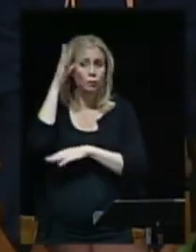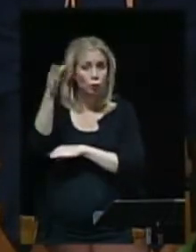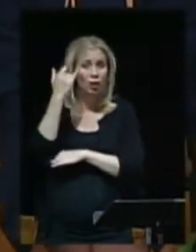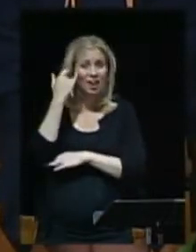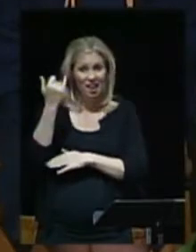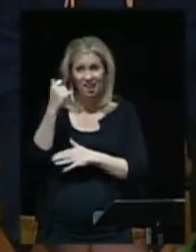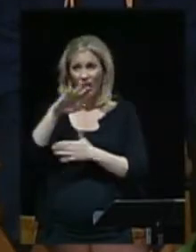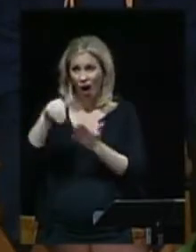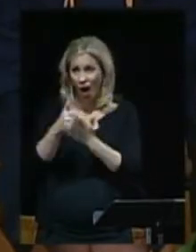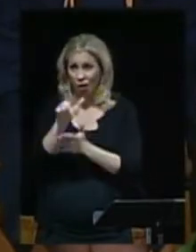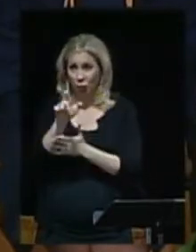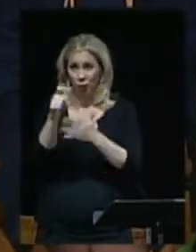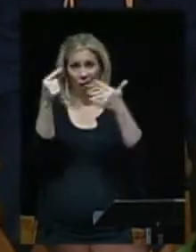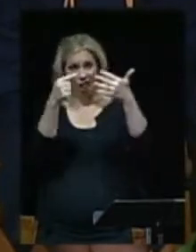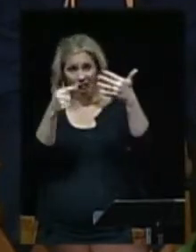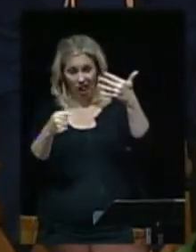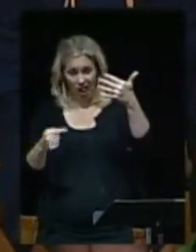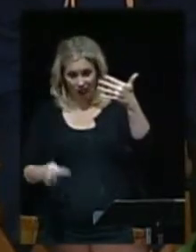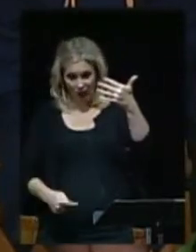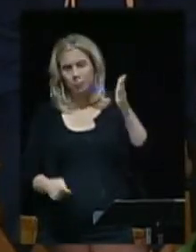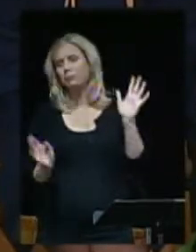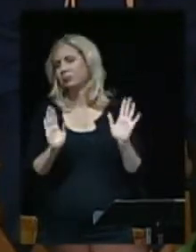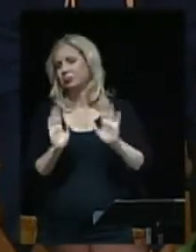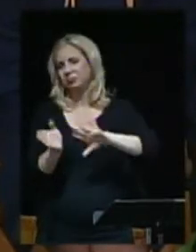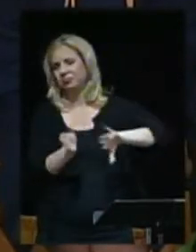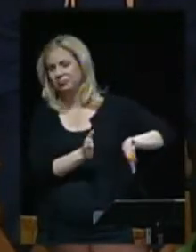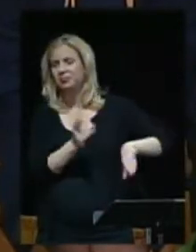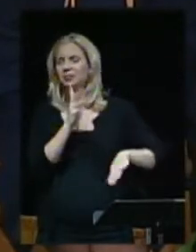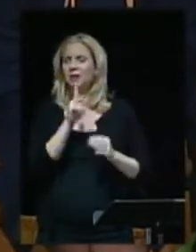I went through all 20 of those trends, so I will just speak to a few of them.